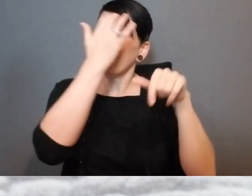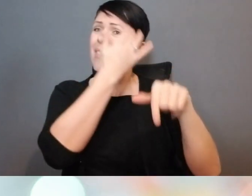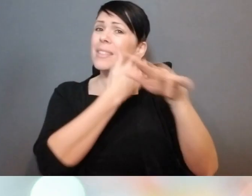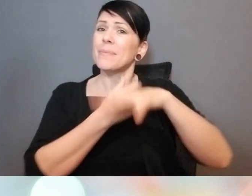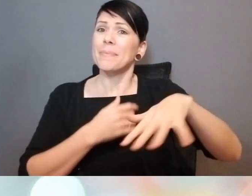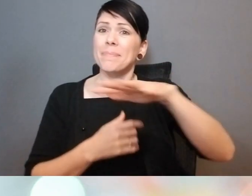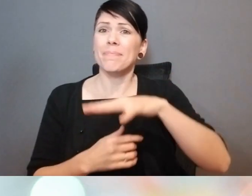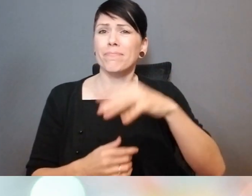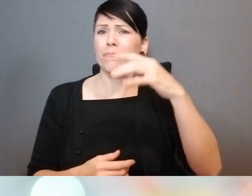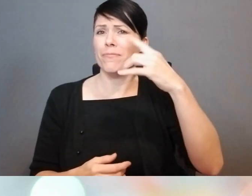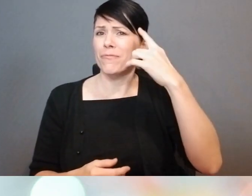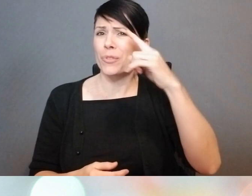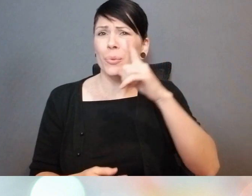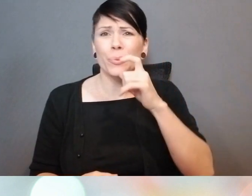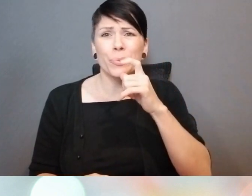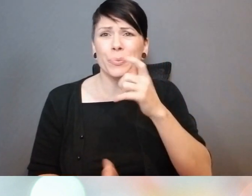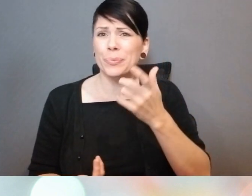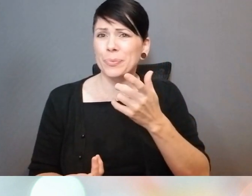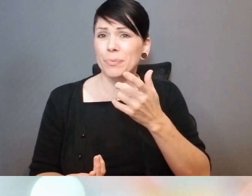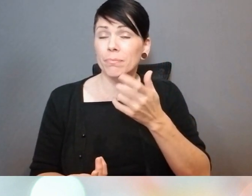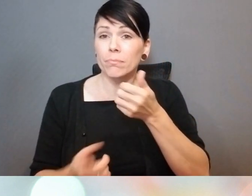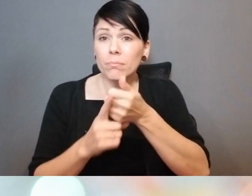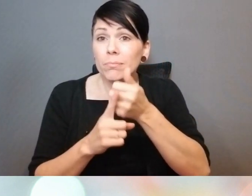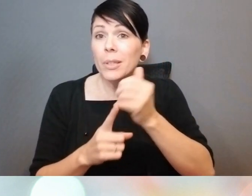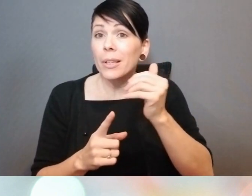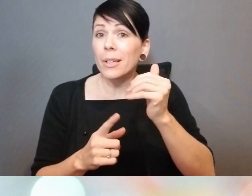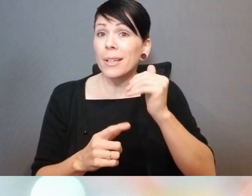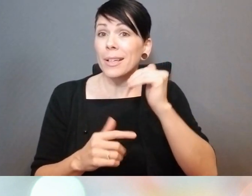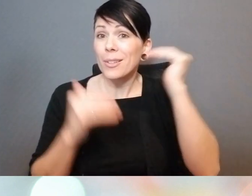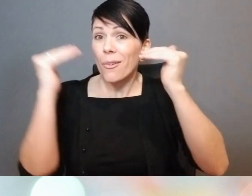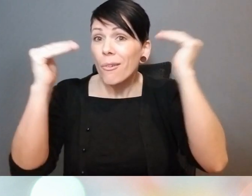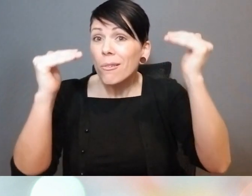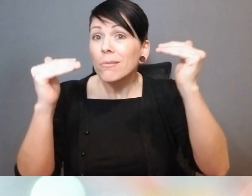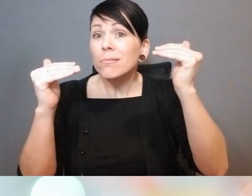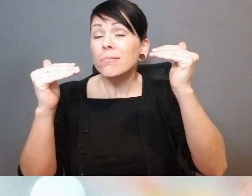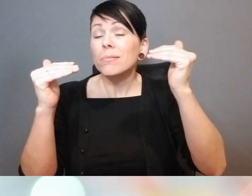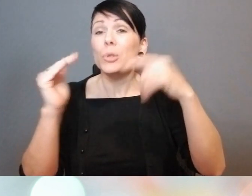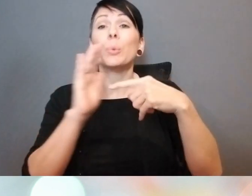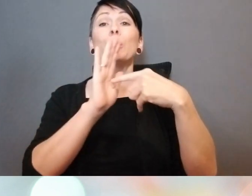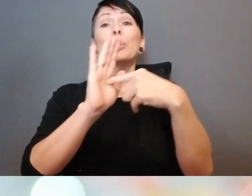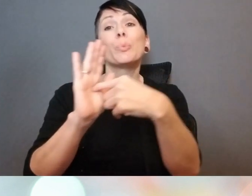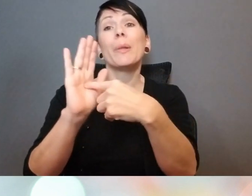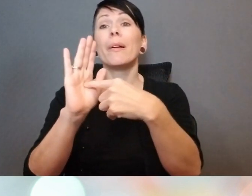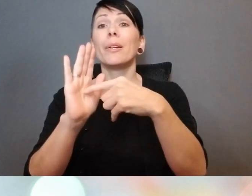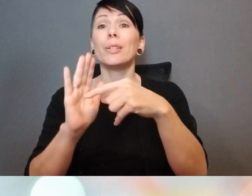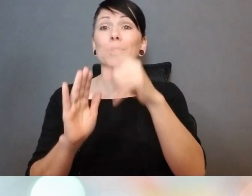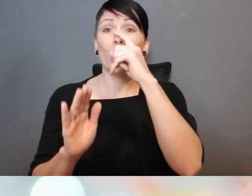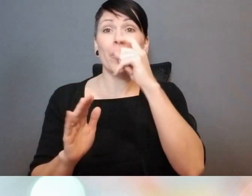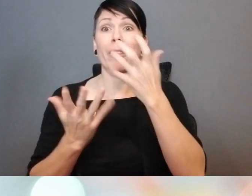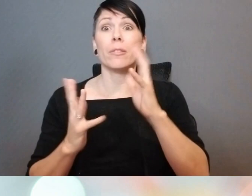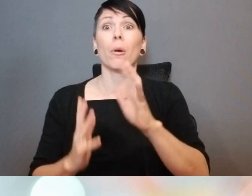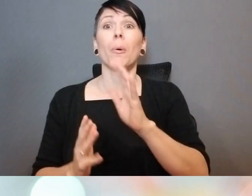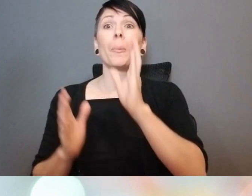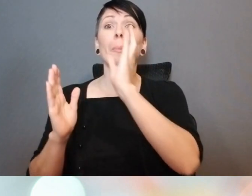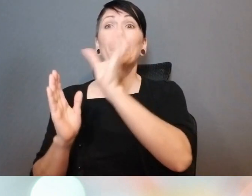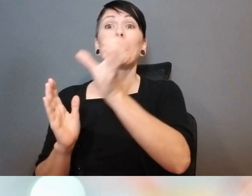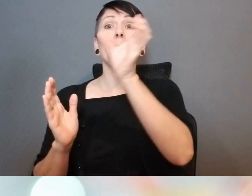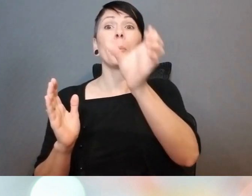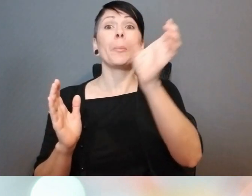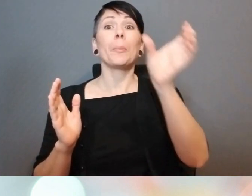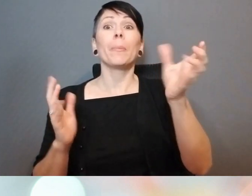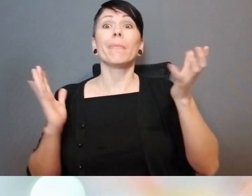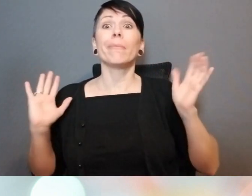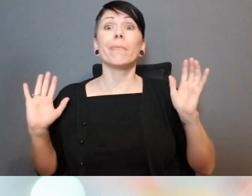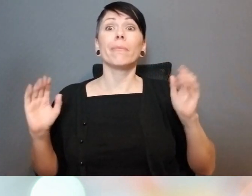Are you an adult collector who only displays your dolls? Are you someone whose joy comes from doll photography